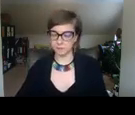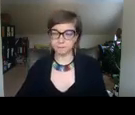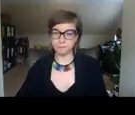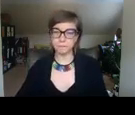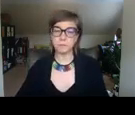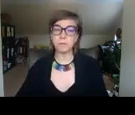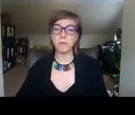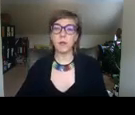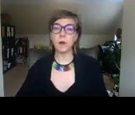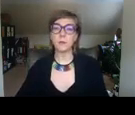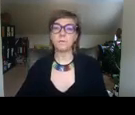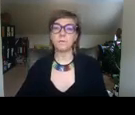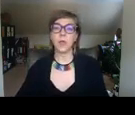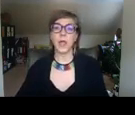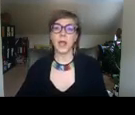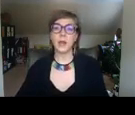asked.